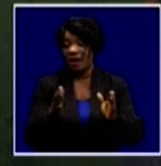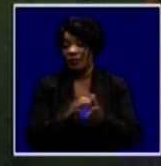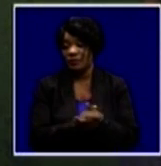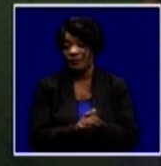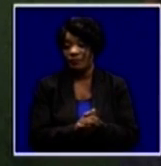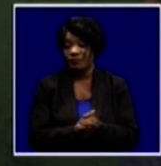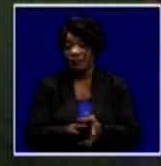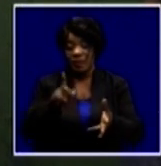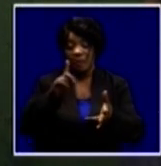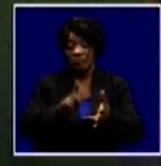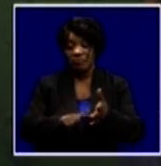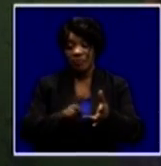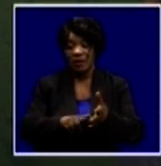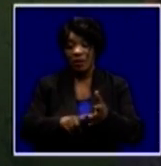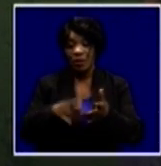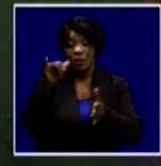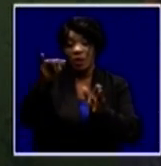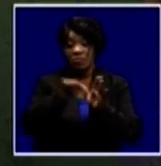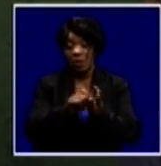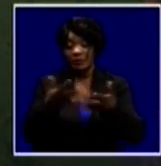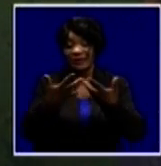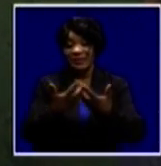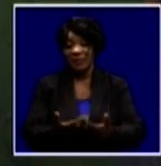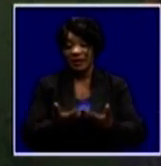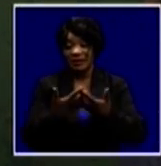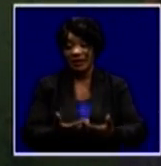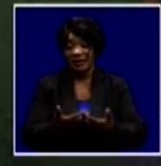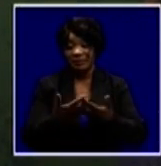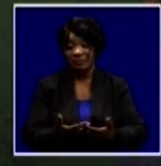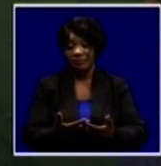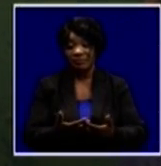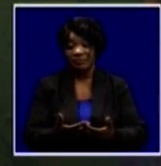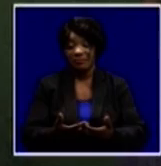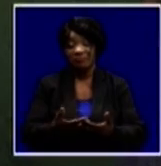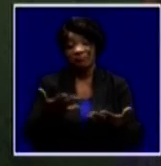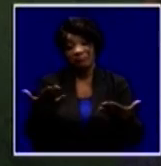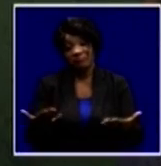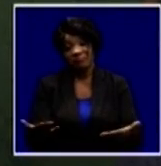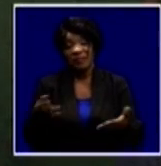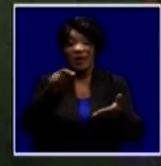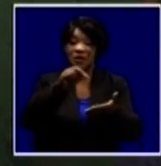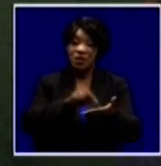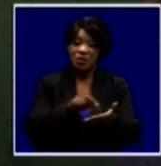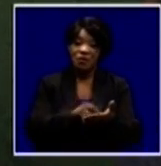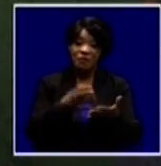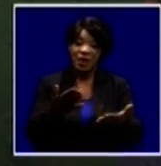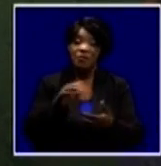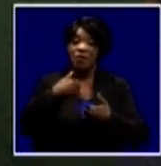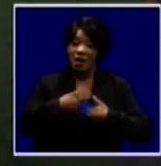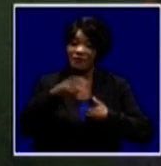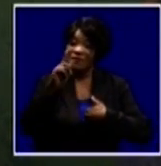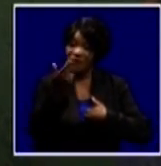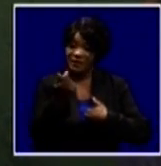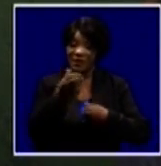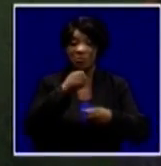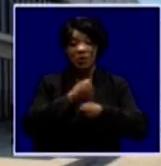by October we installed the machinery, and then in November we had our first product made on our factory